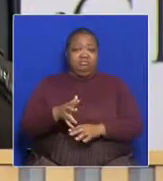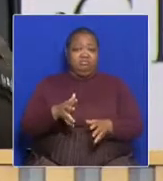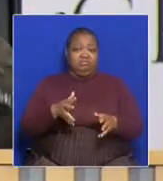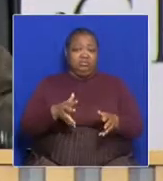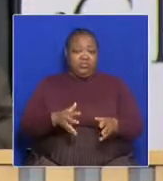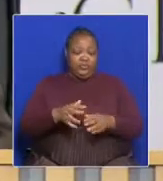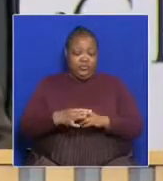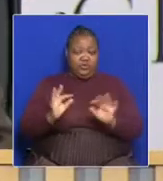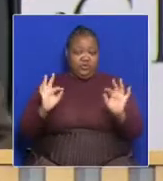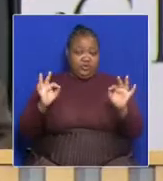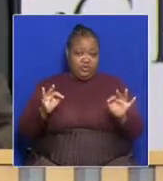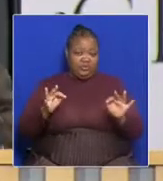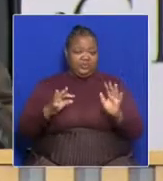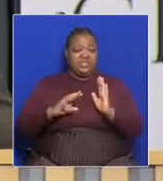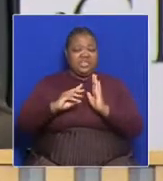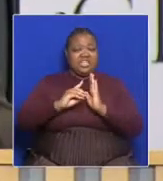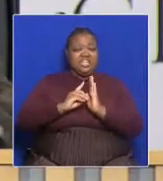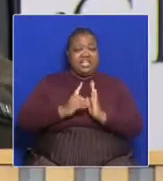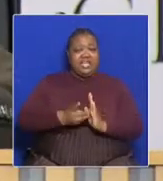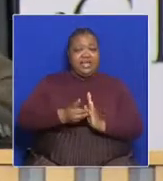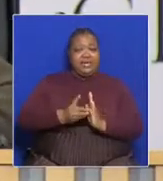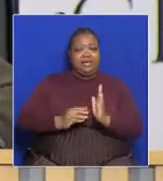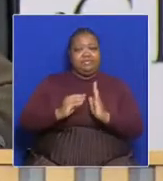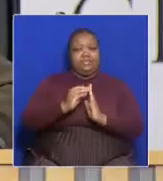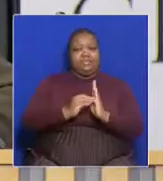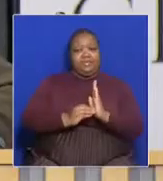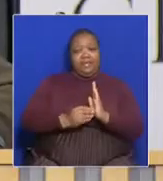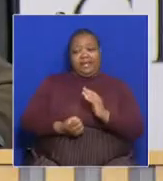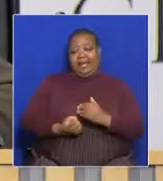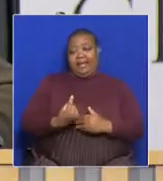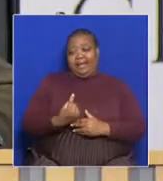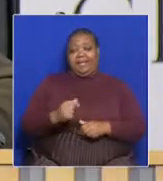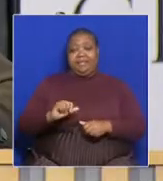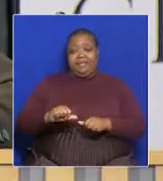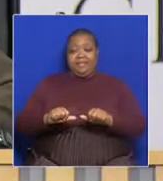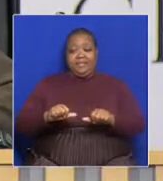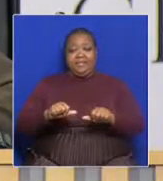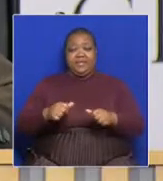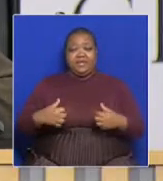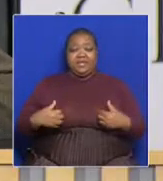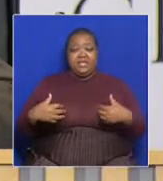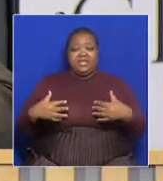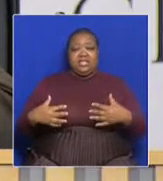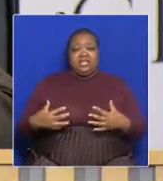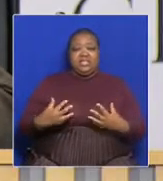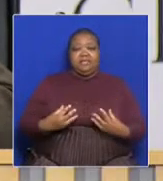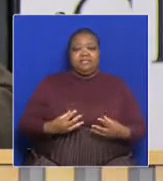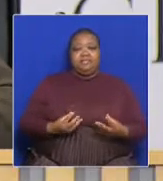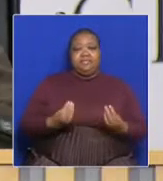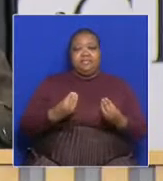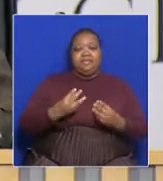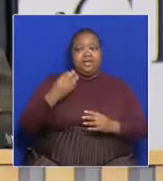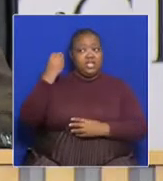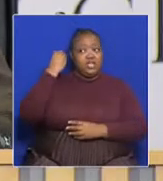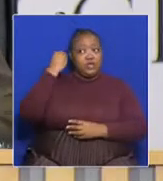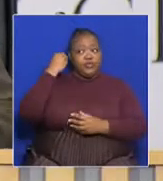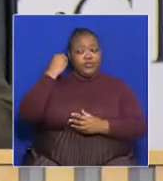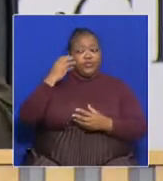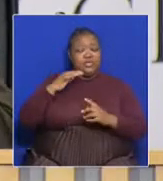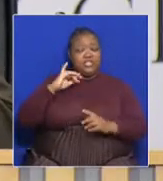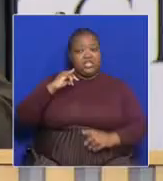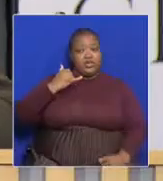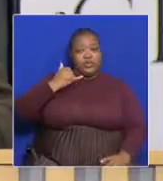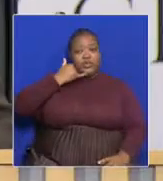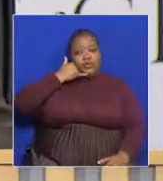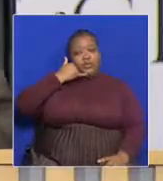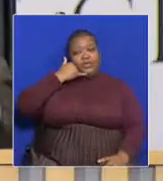diarized sequence of events, meaning from the time you obtained the information, Captain Duma called you, this is